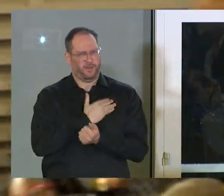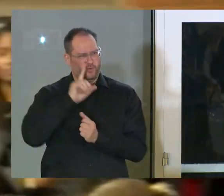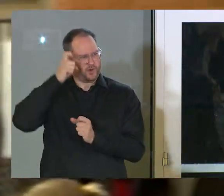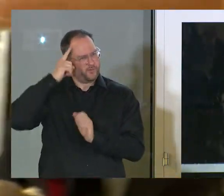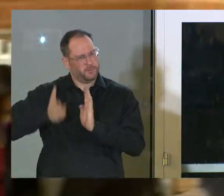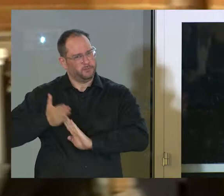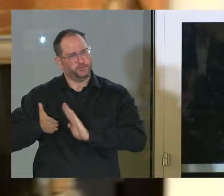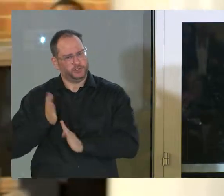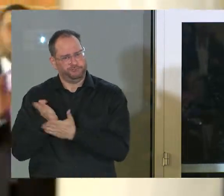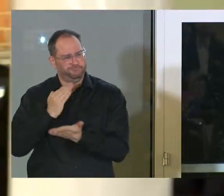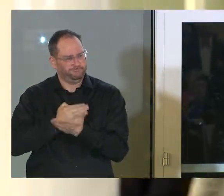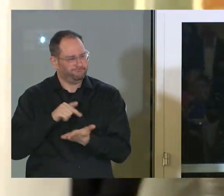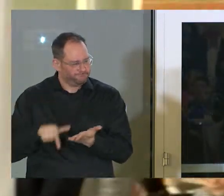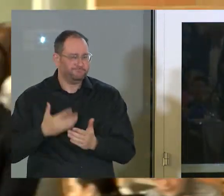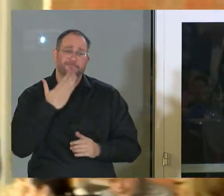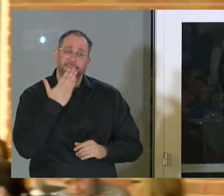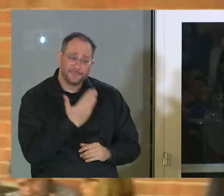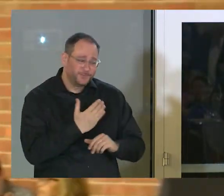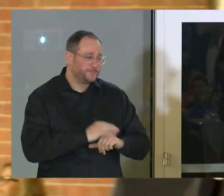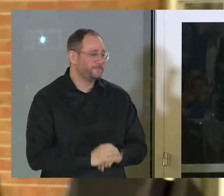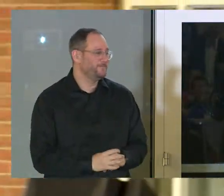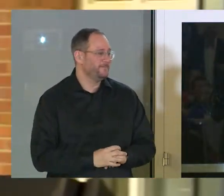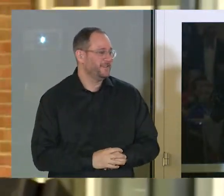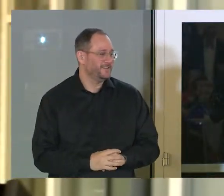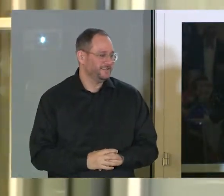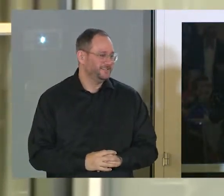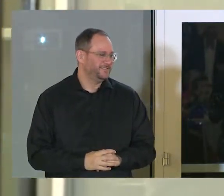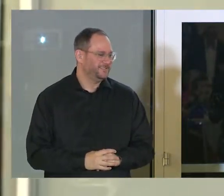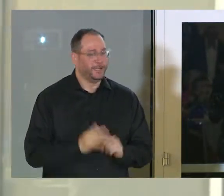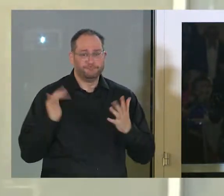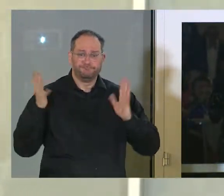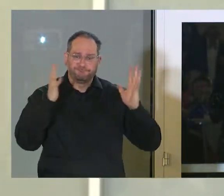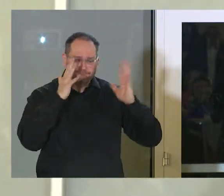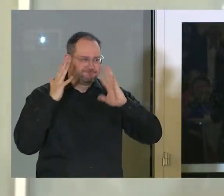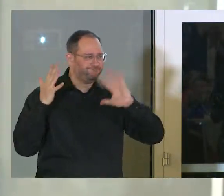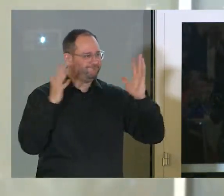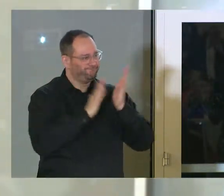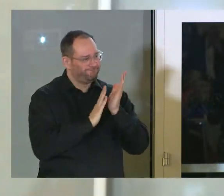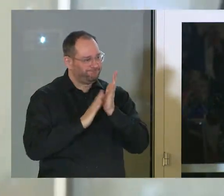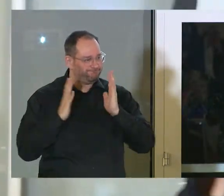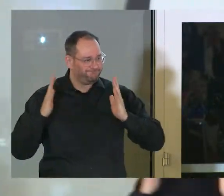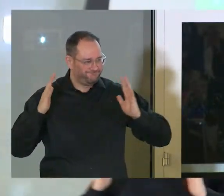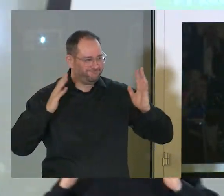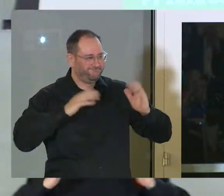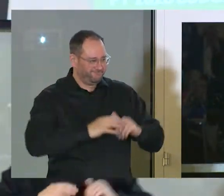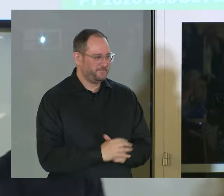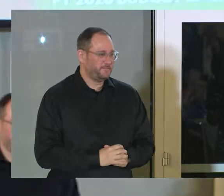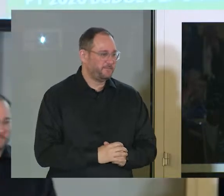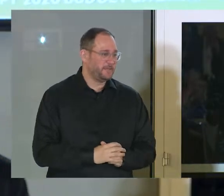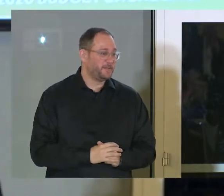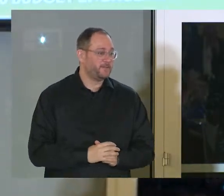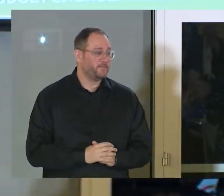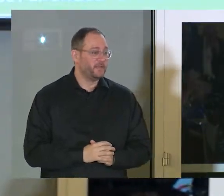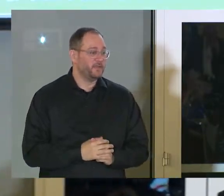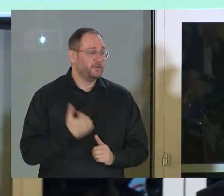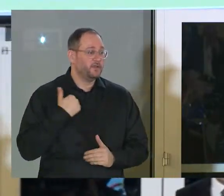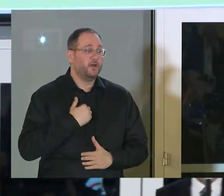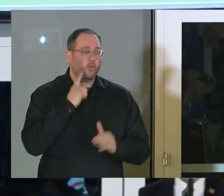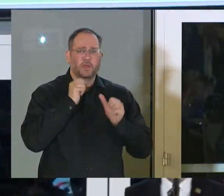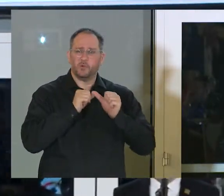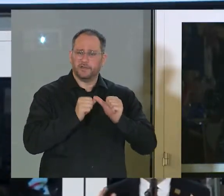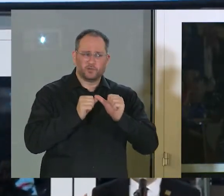you. Thank you, Director. So now we're going to continue to talk amongst your tables